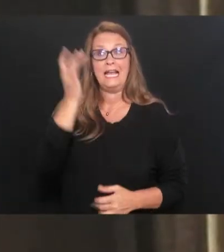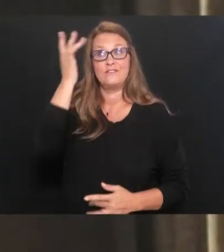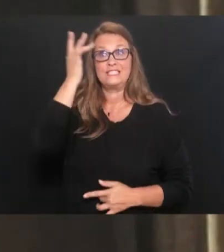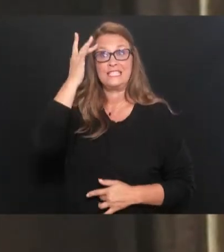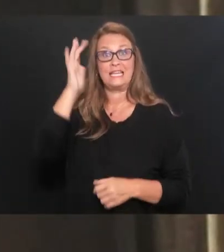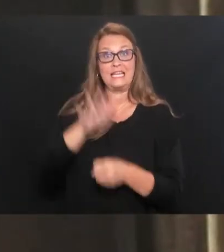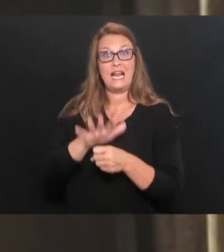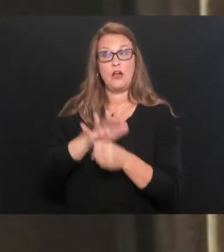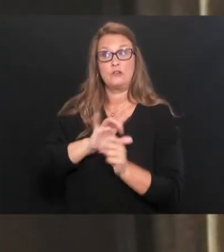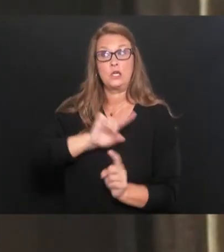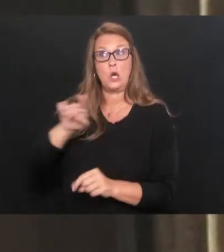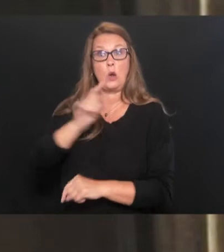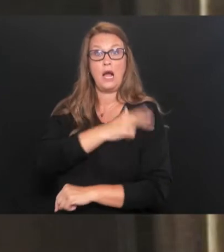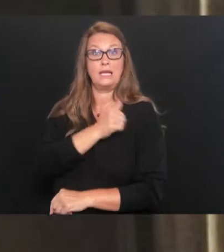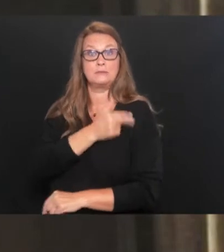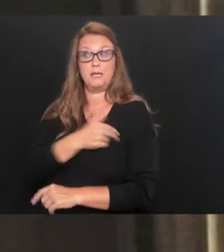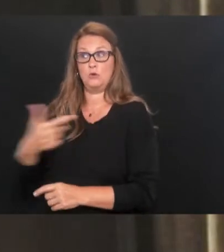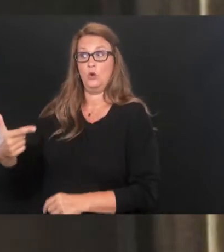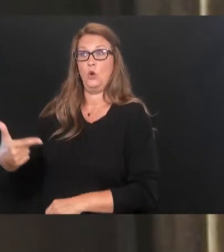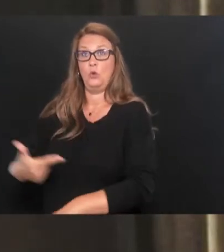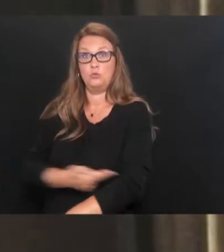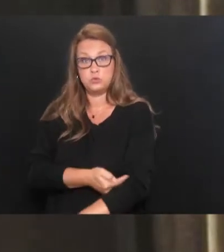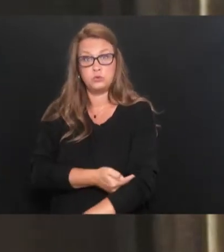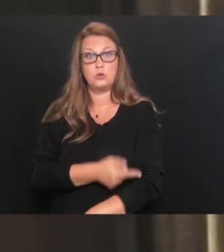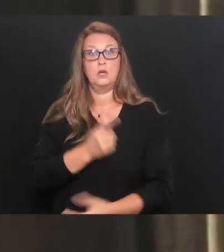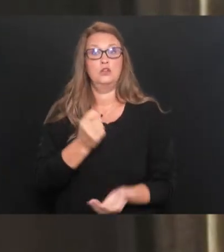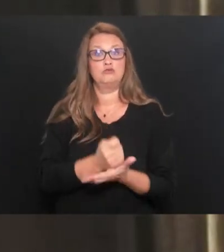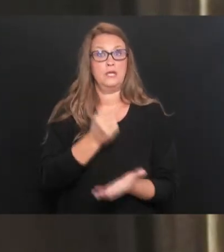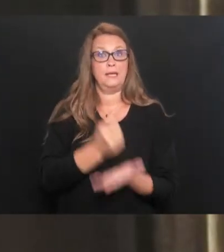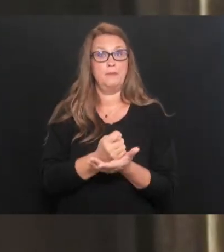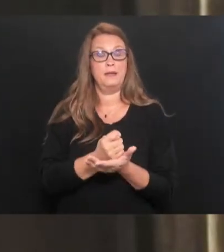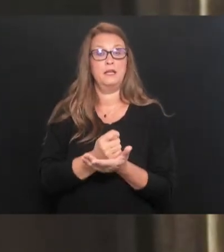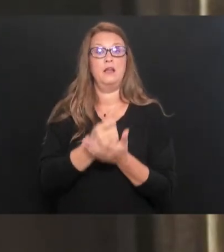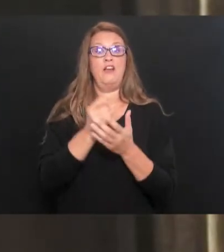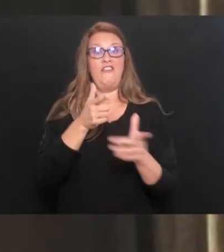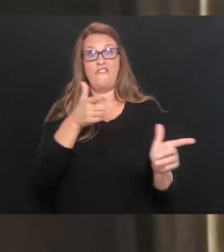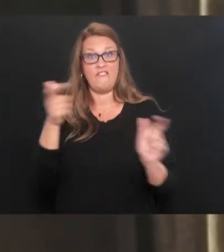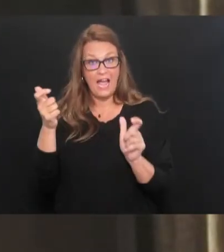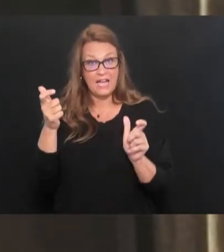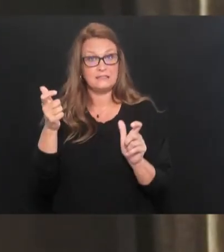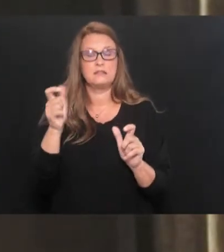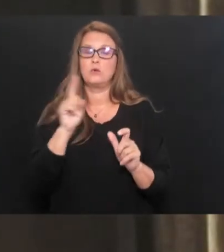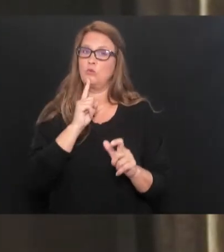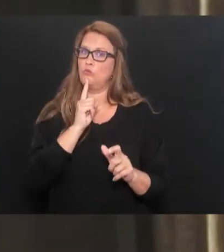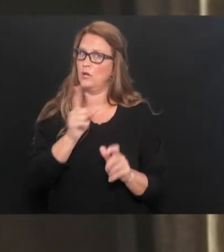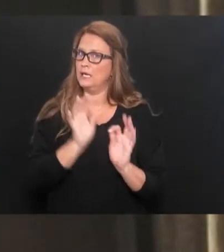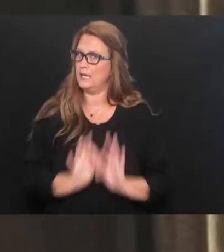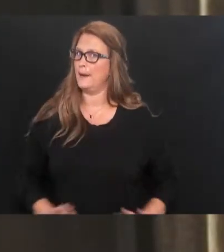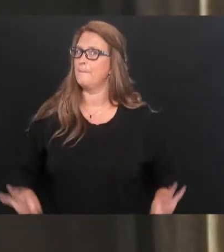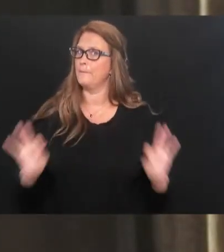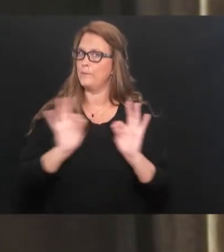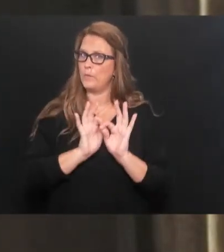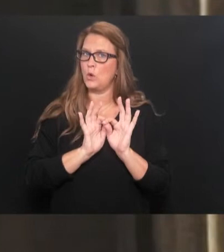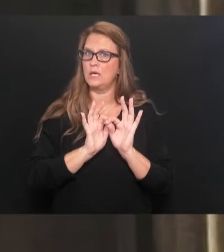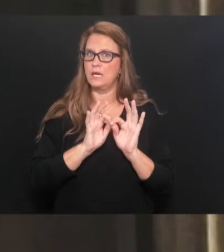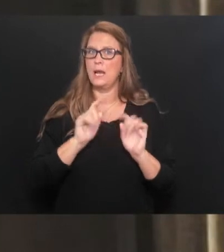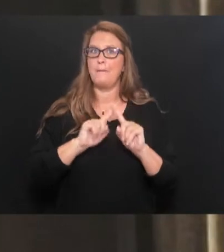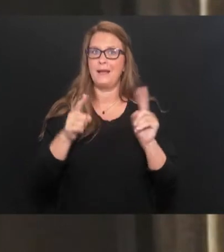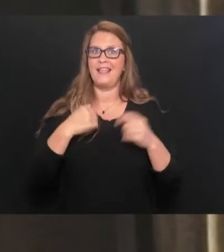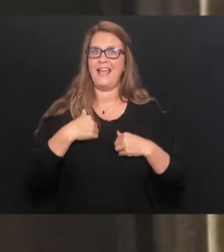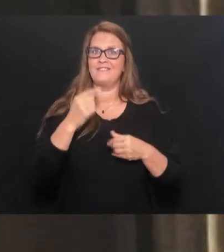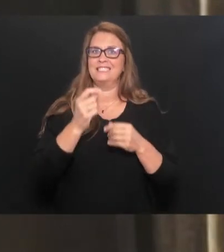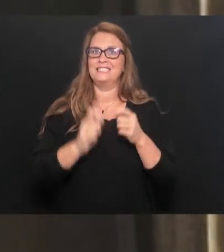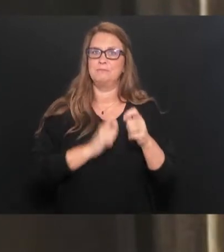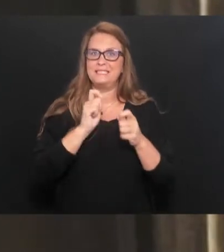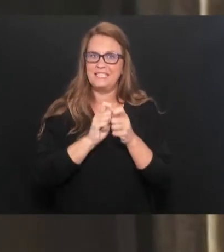hospital. So getting that treatment to people quickly is certainly important, but there are criteria